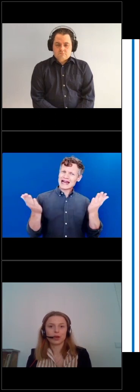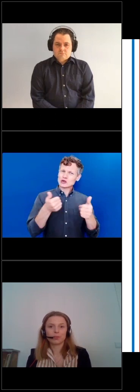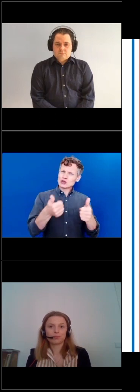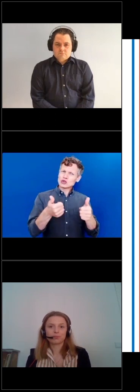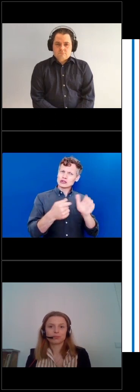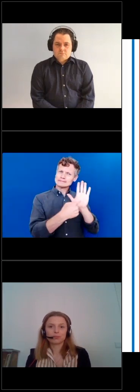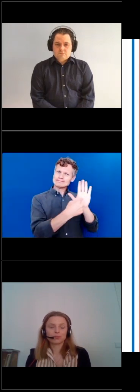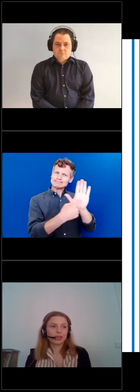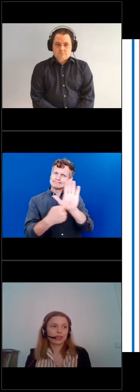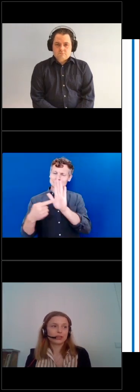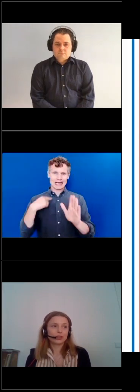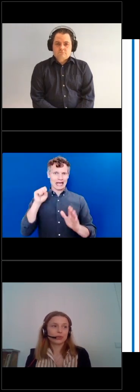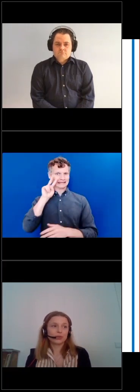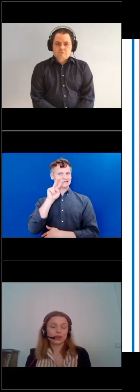to